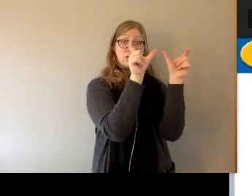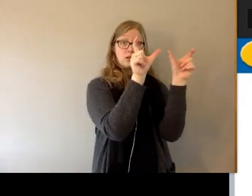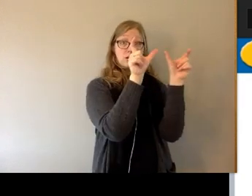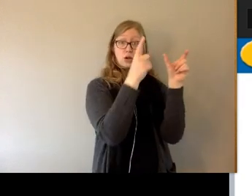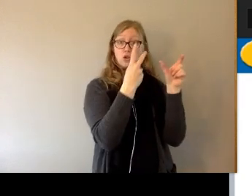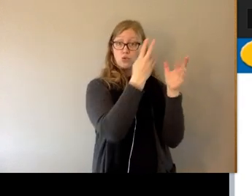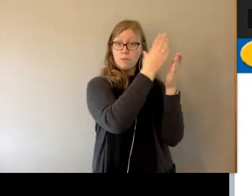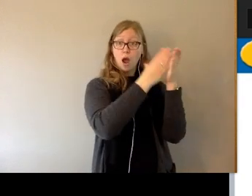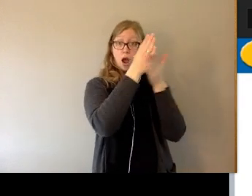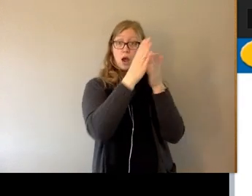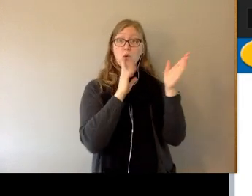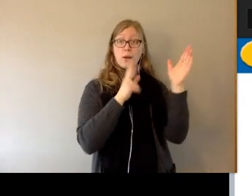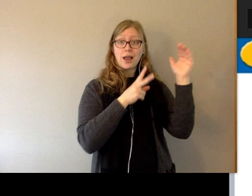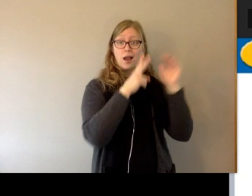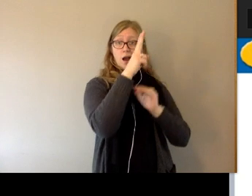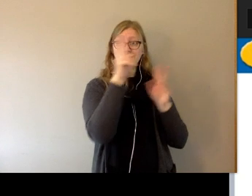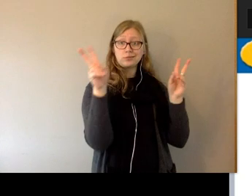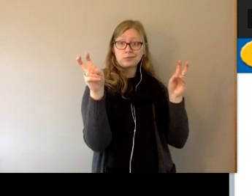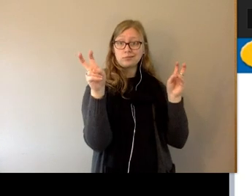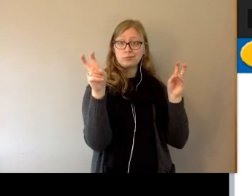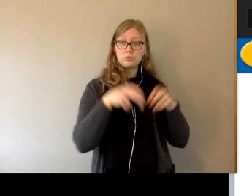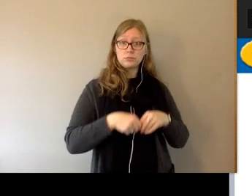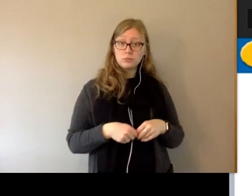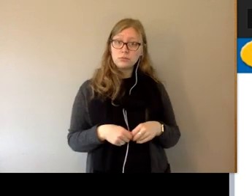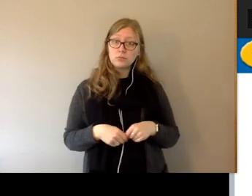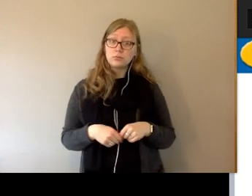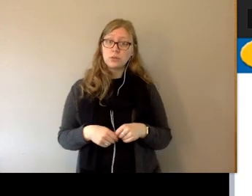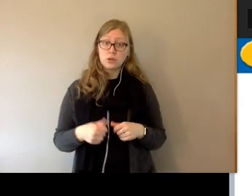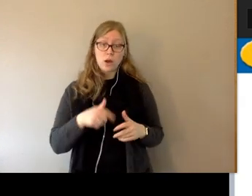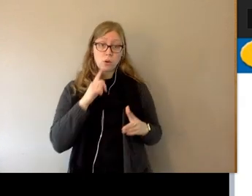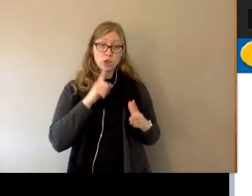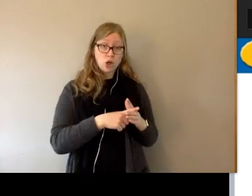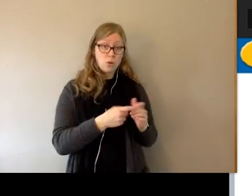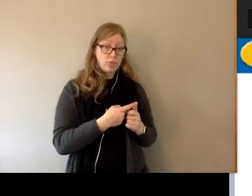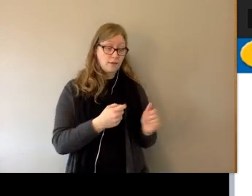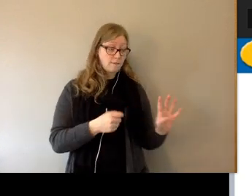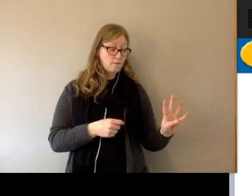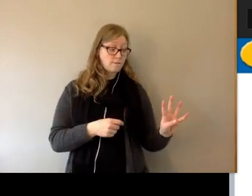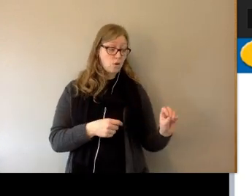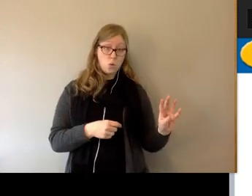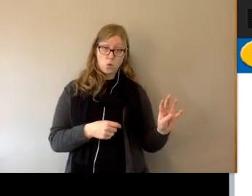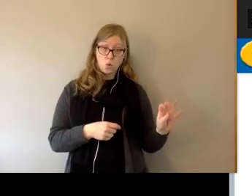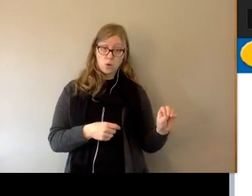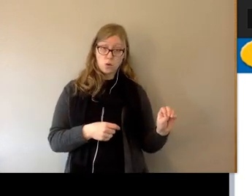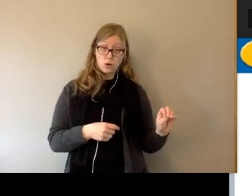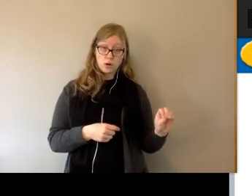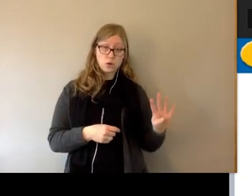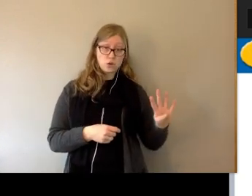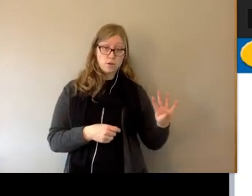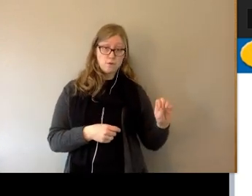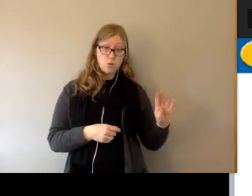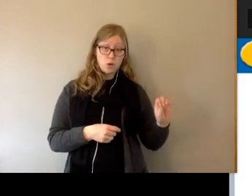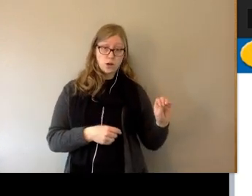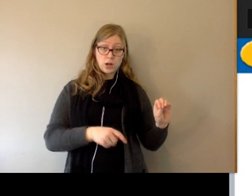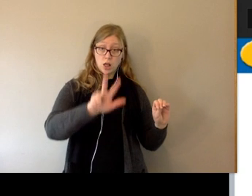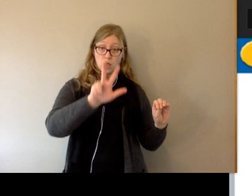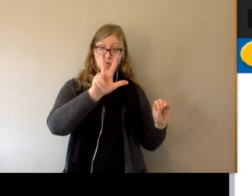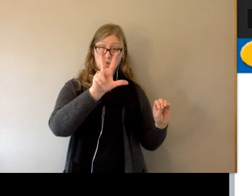the proportions. So I'm going to start over here with the 40. So I'm going to say 40 is to